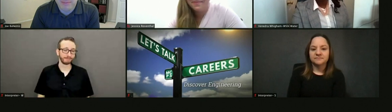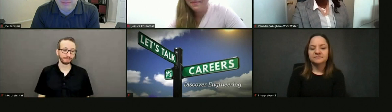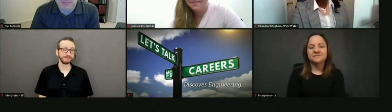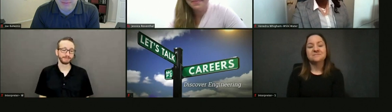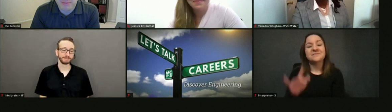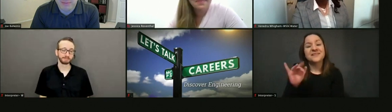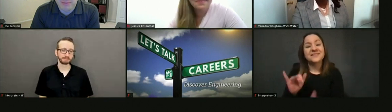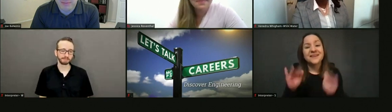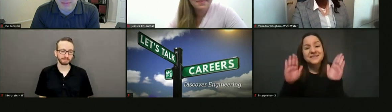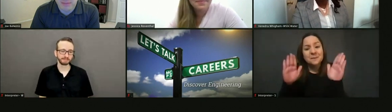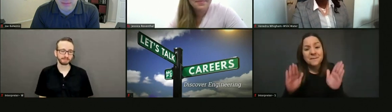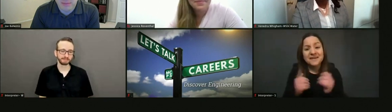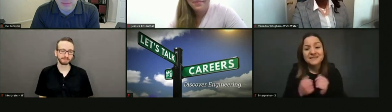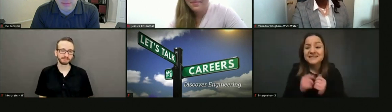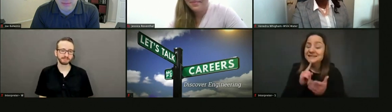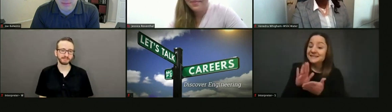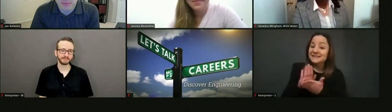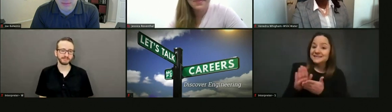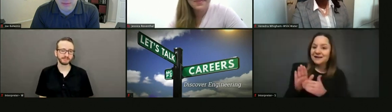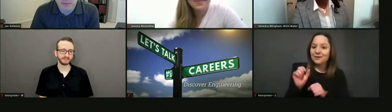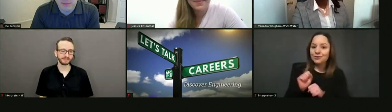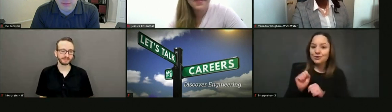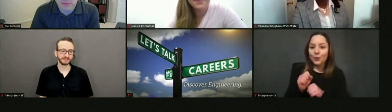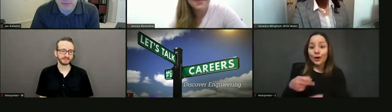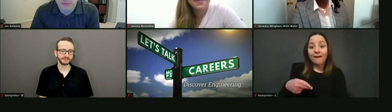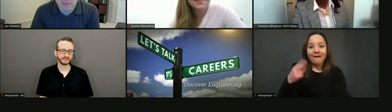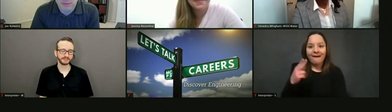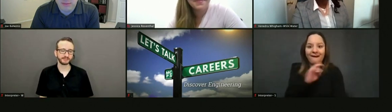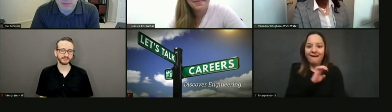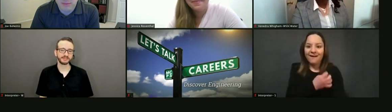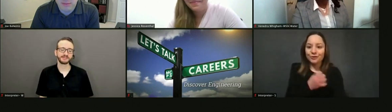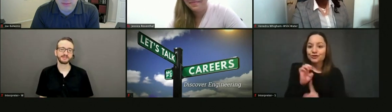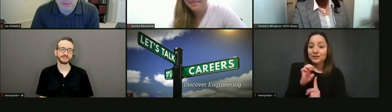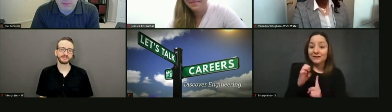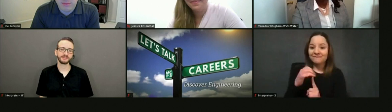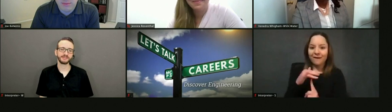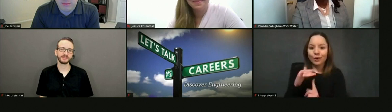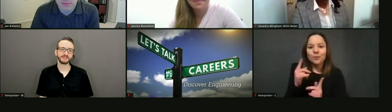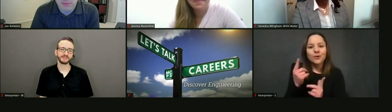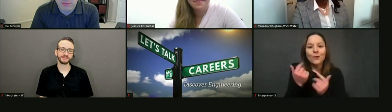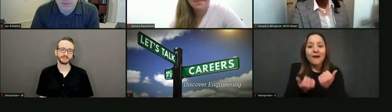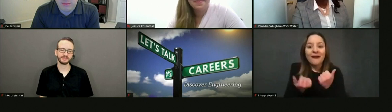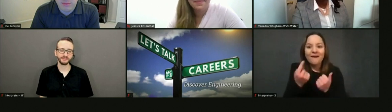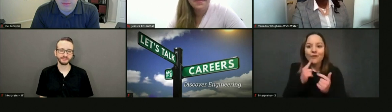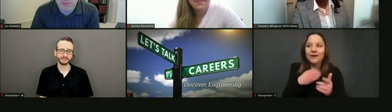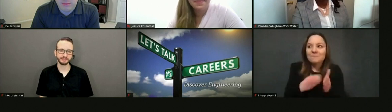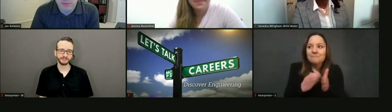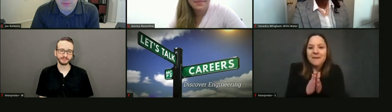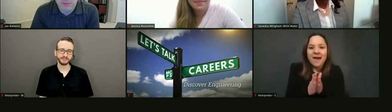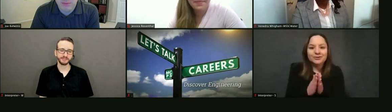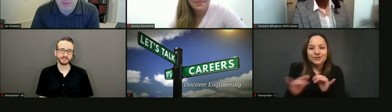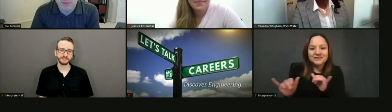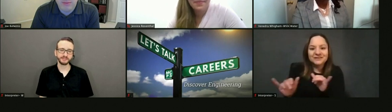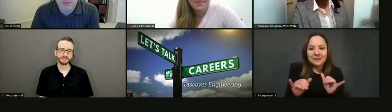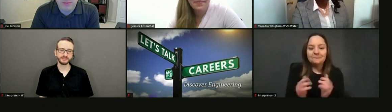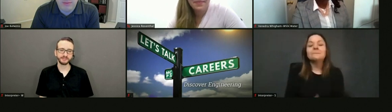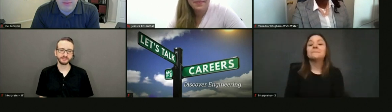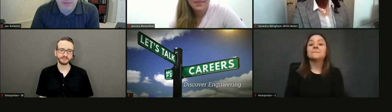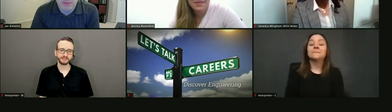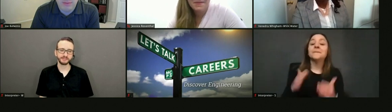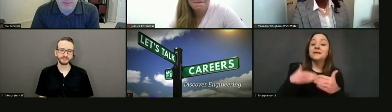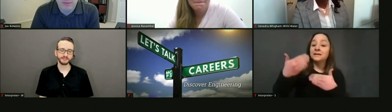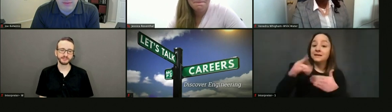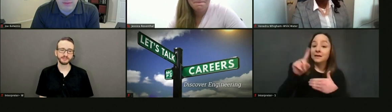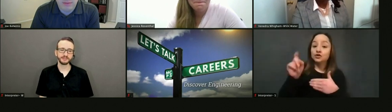That's amazing. It's nice to work in such a high energy environment where everyone is just as passionate. Our next question